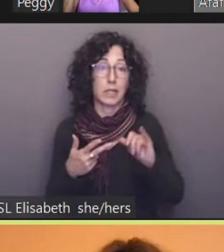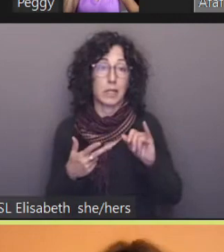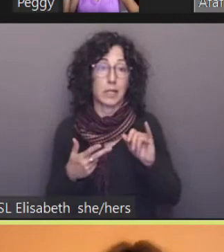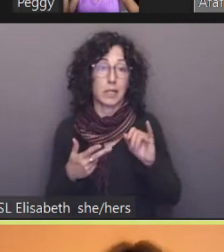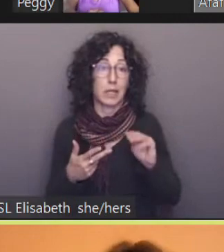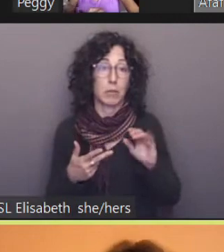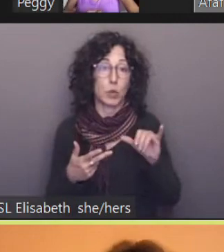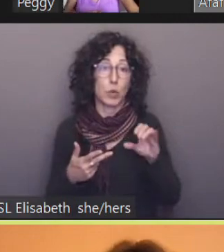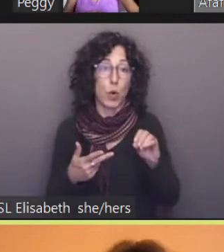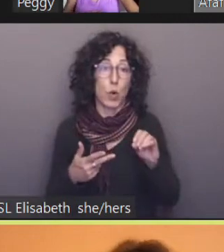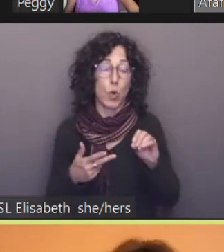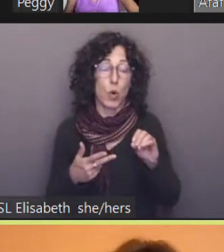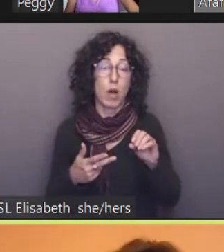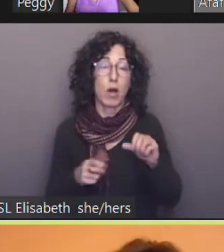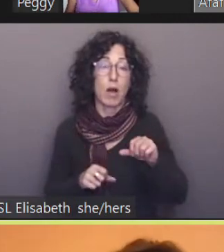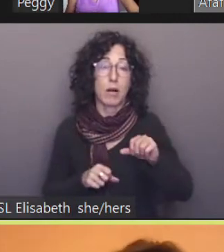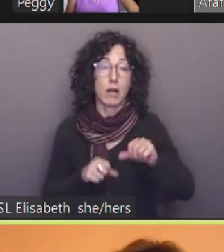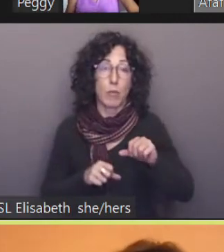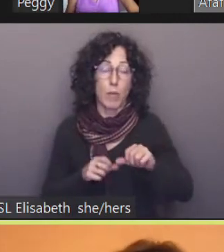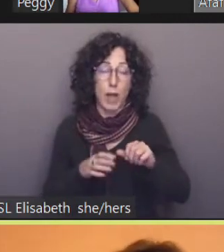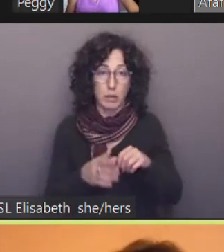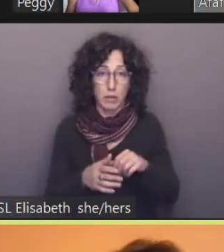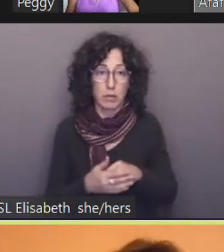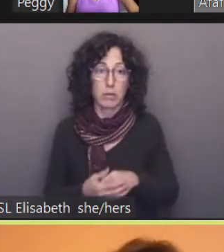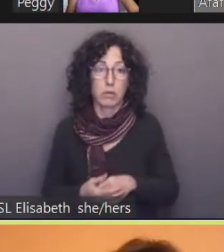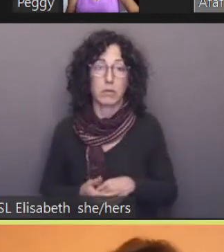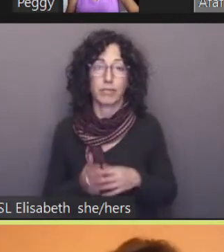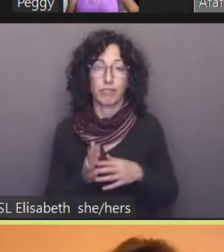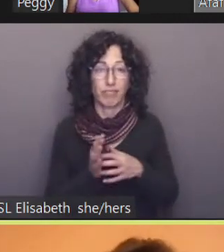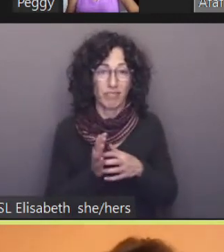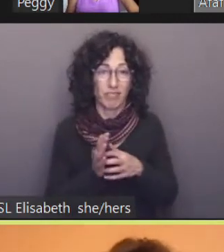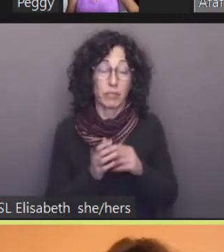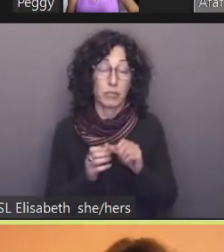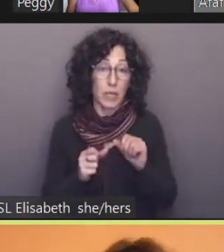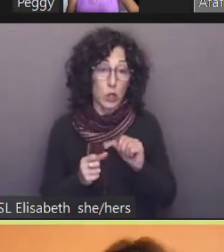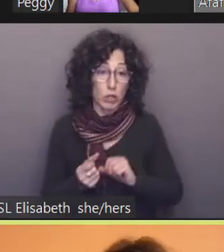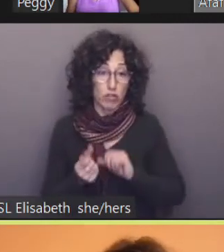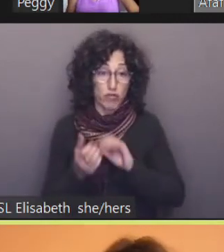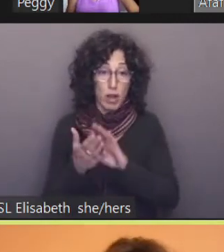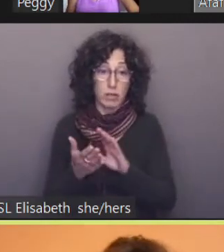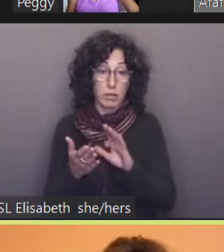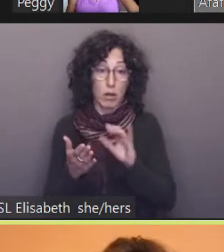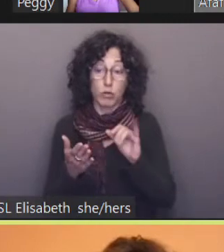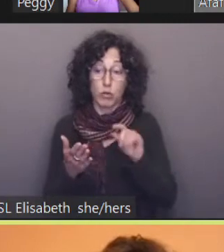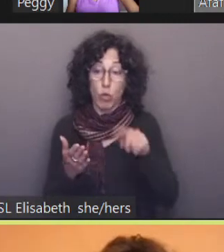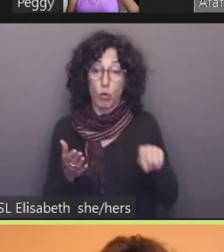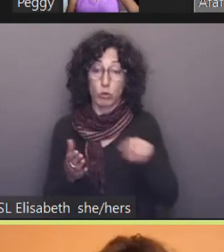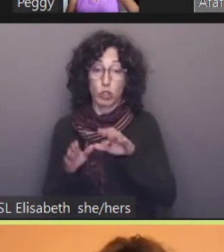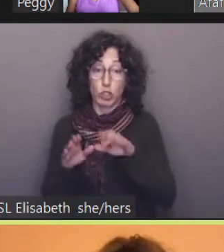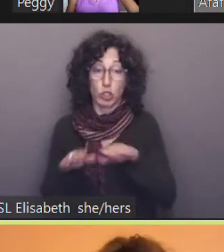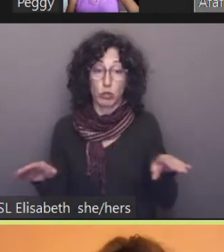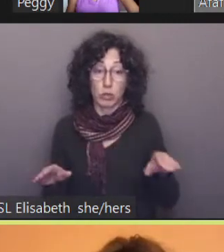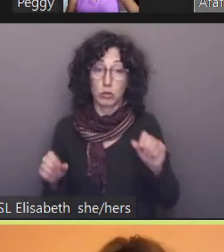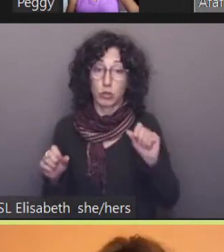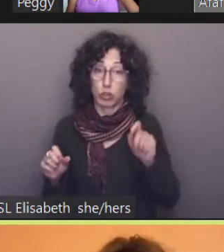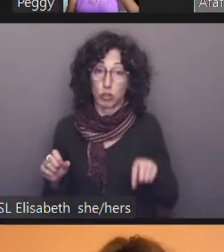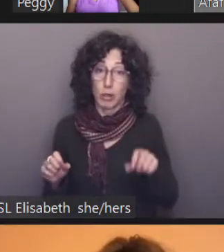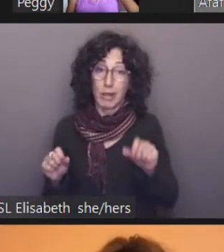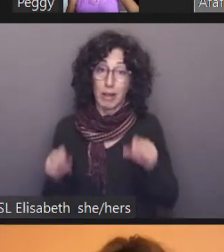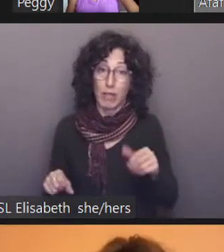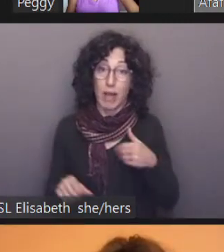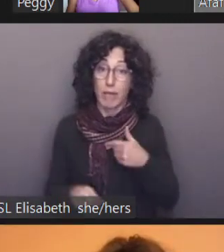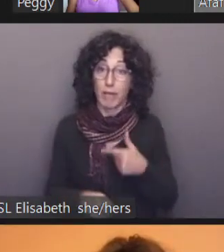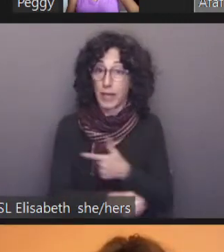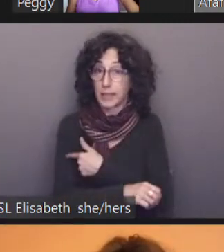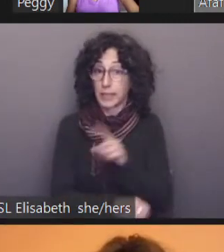immunocompromised. So can you please address whether these children should consider getting vaccinated? Thank you for